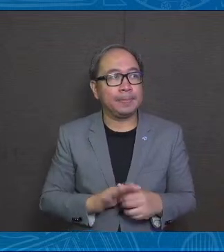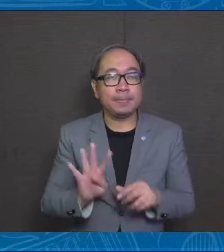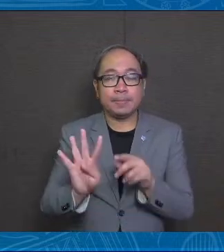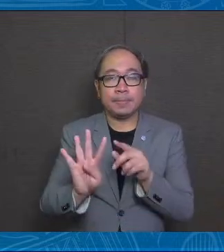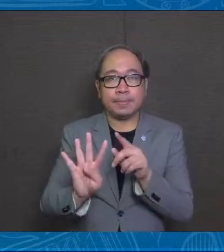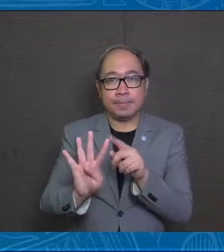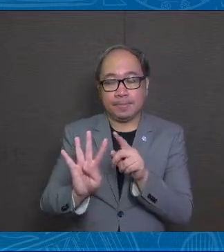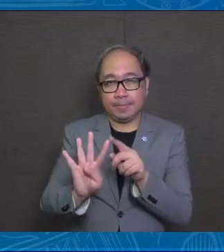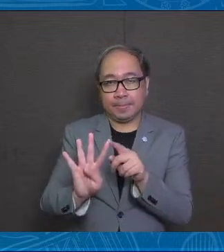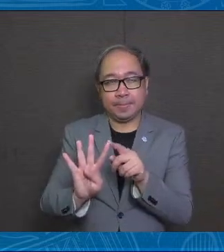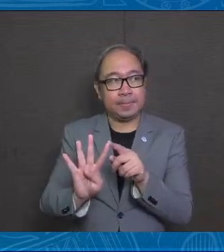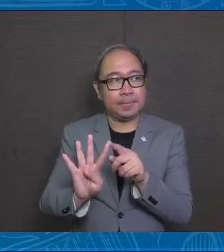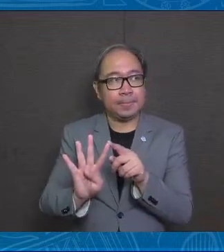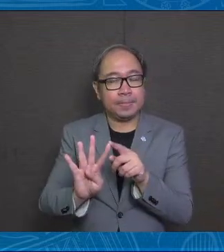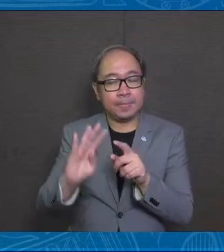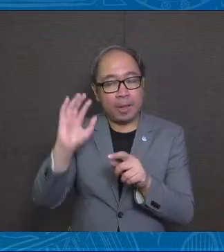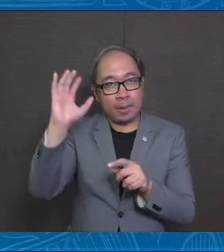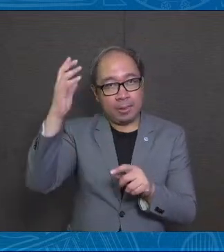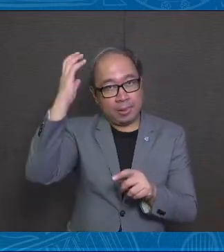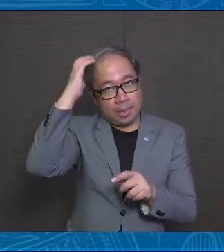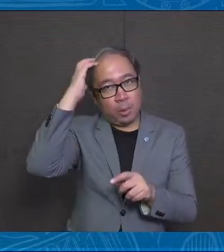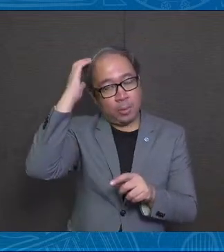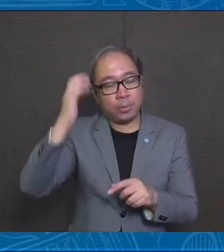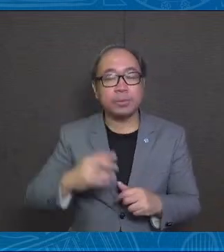from the Ministry of Finance, Laos.